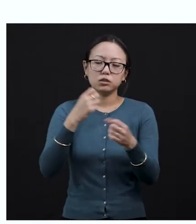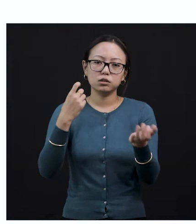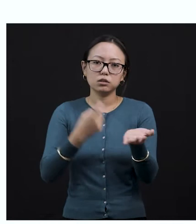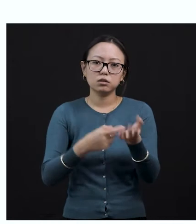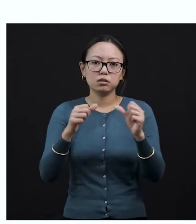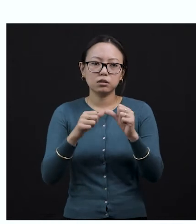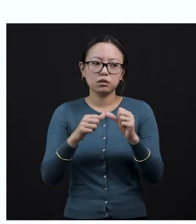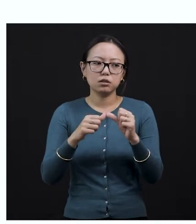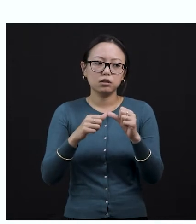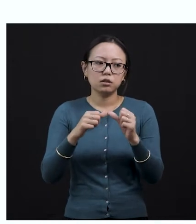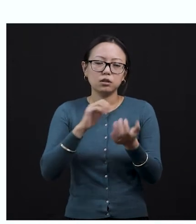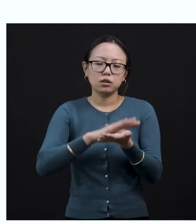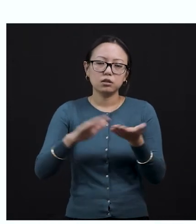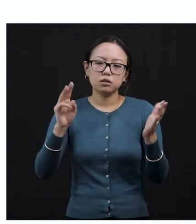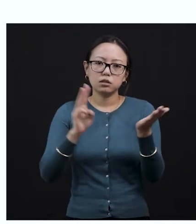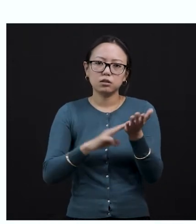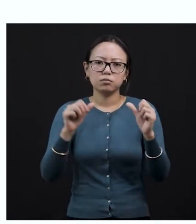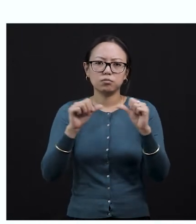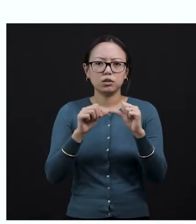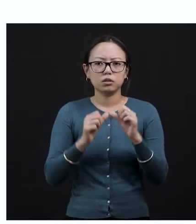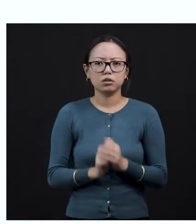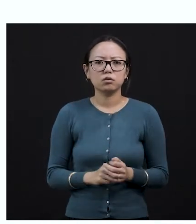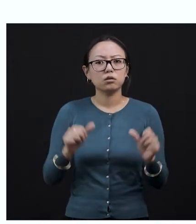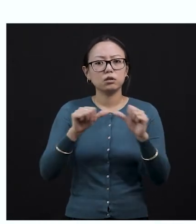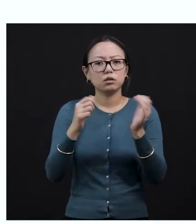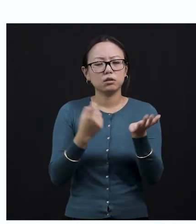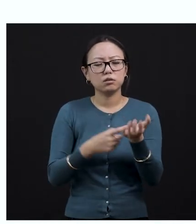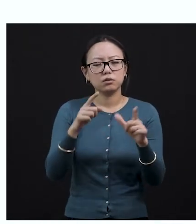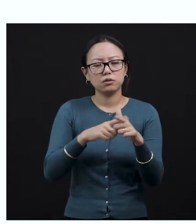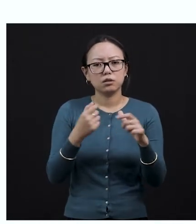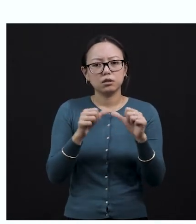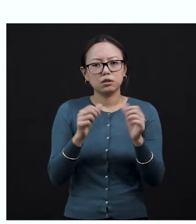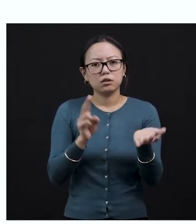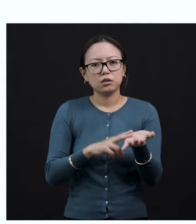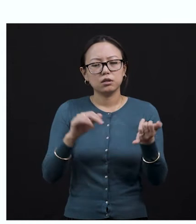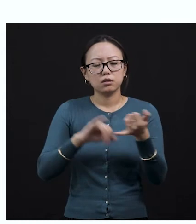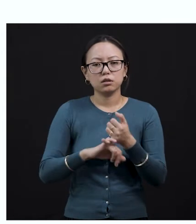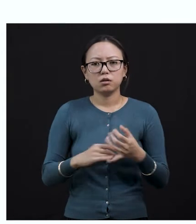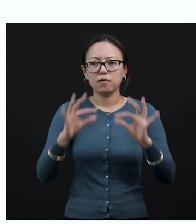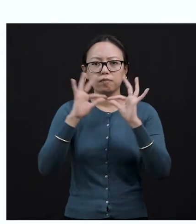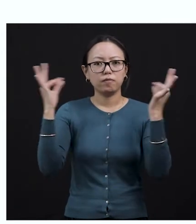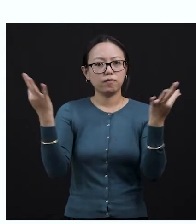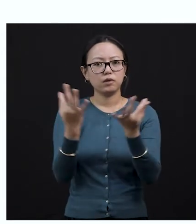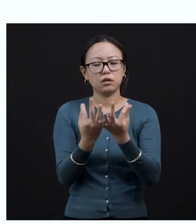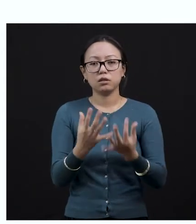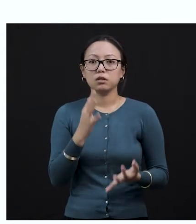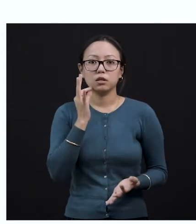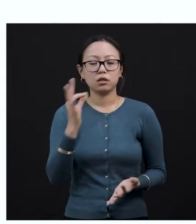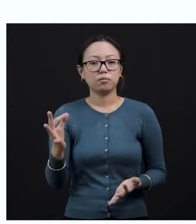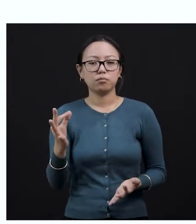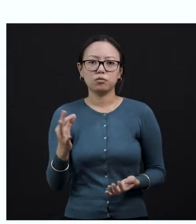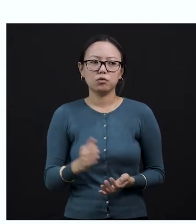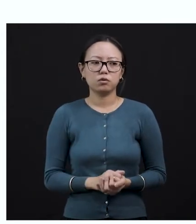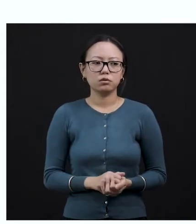And for them, family was the most important unit. They really worshipped, they really honored their own